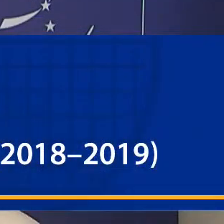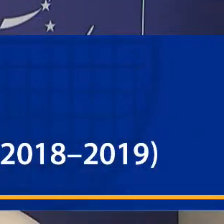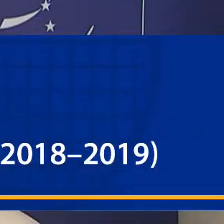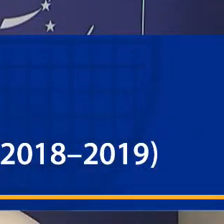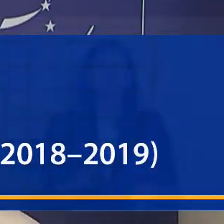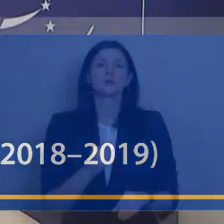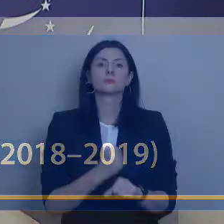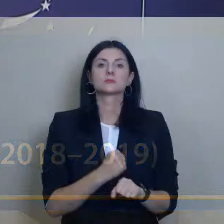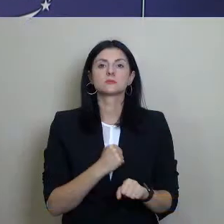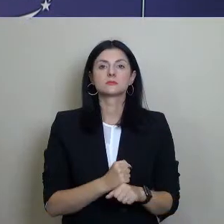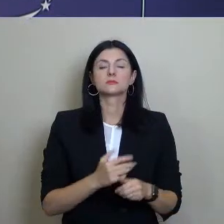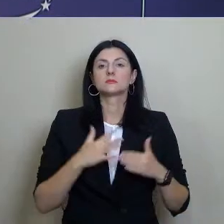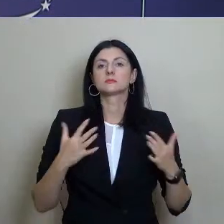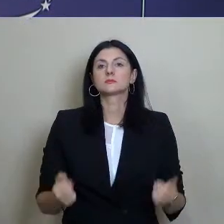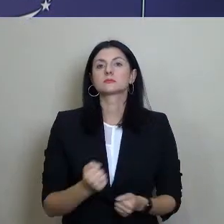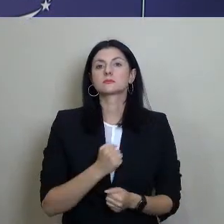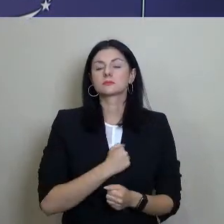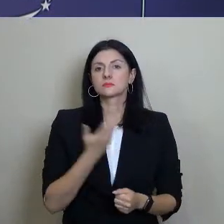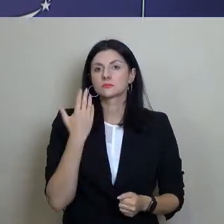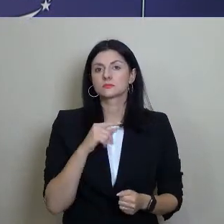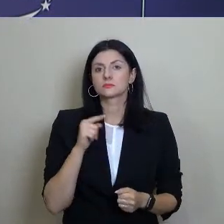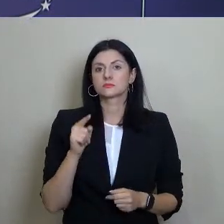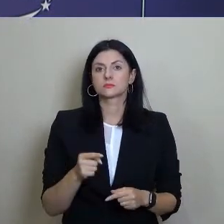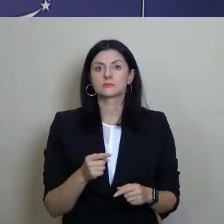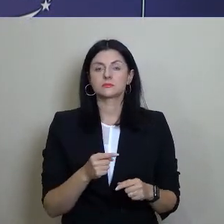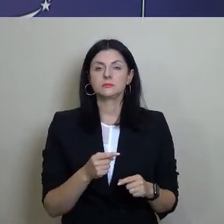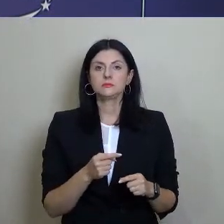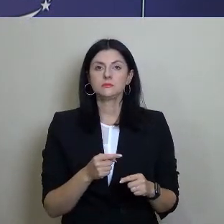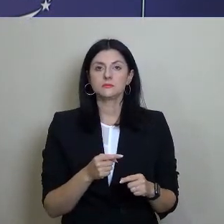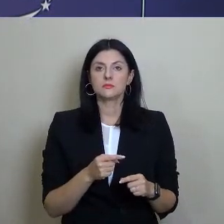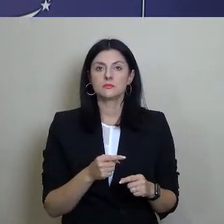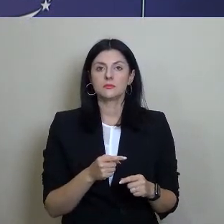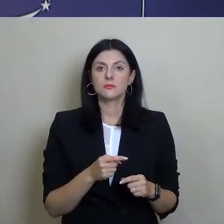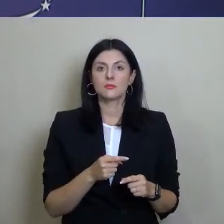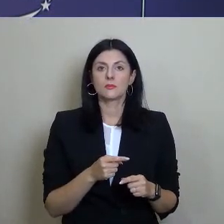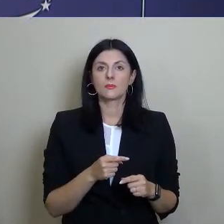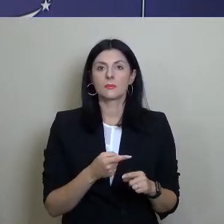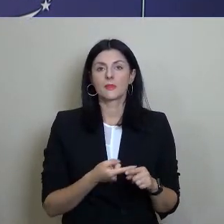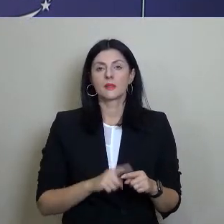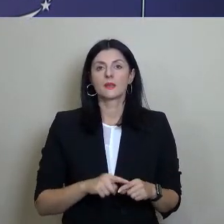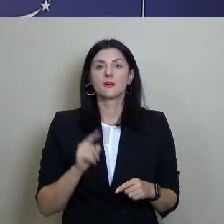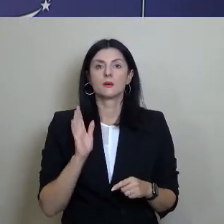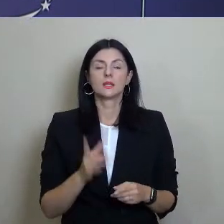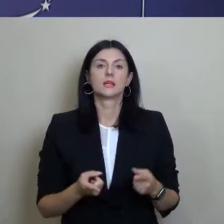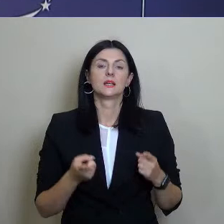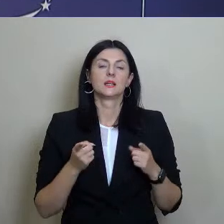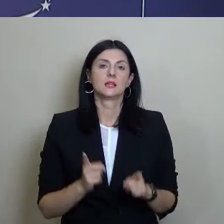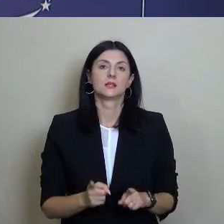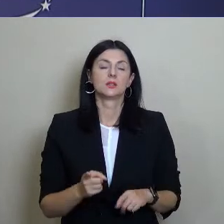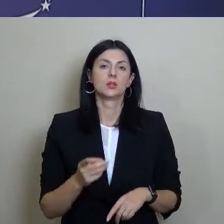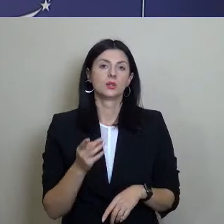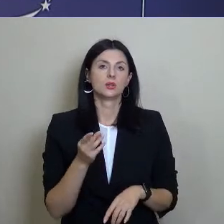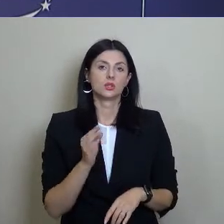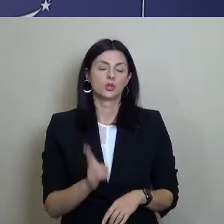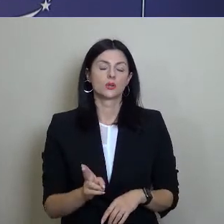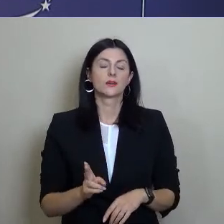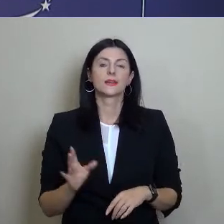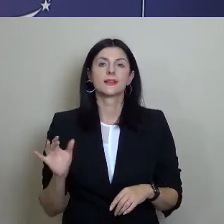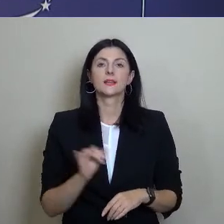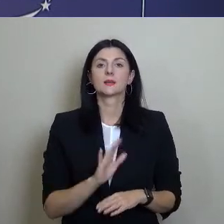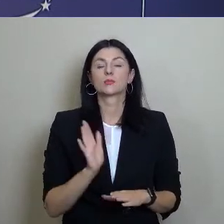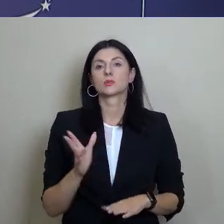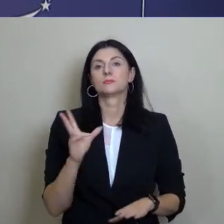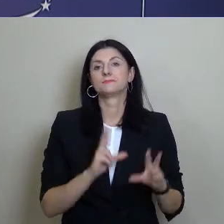same. So that's the way they believe. And unfortunately, when they are going to face the reality, that's going to be a shocking experience for